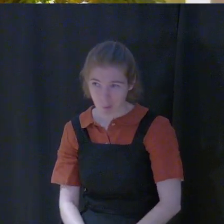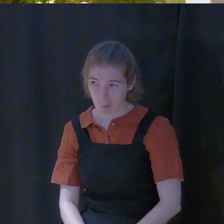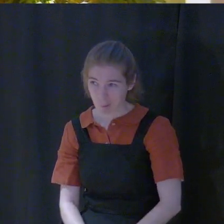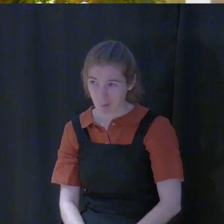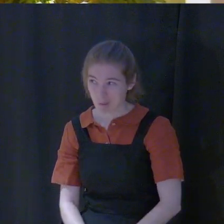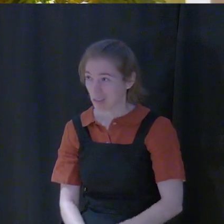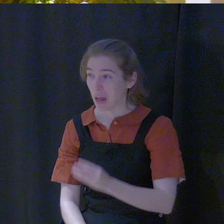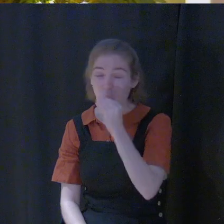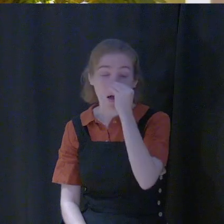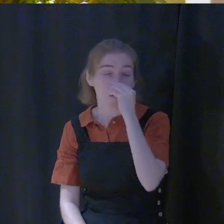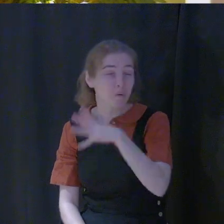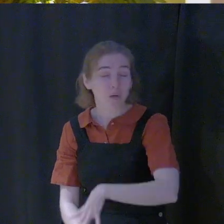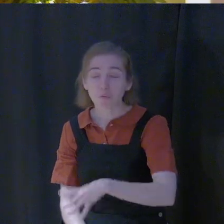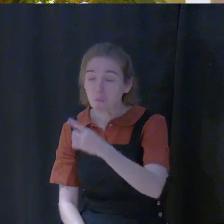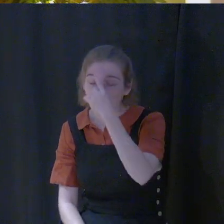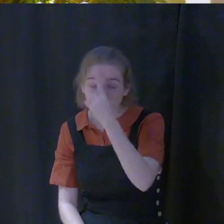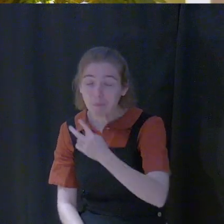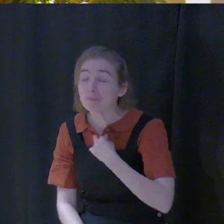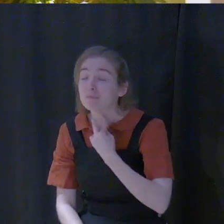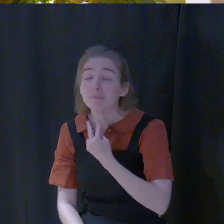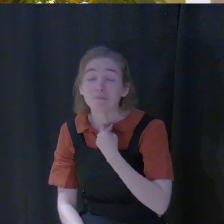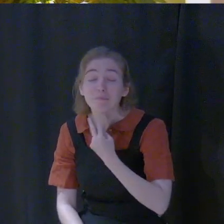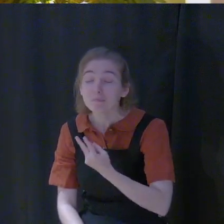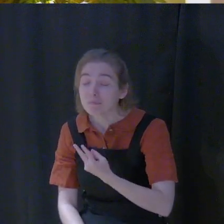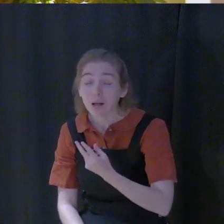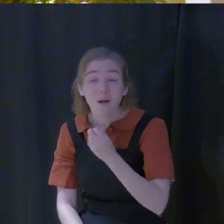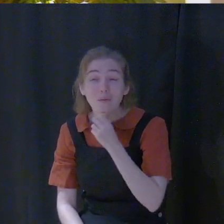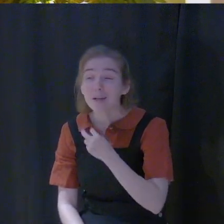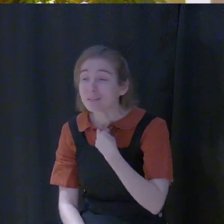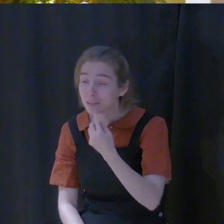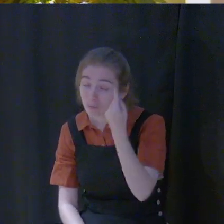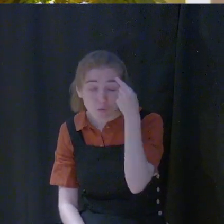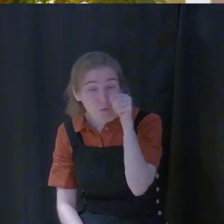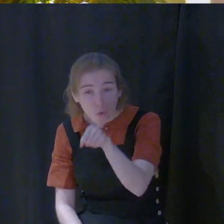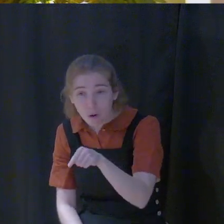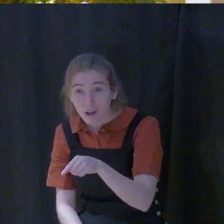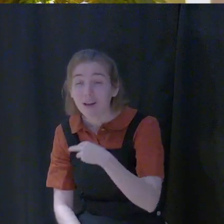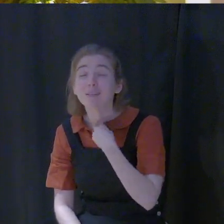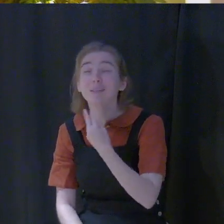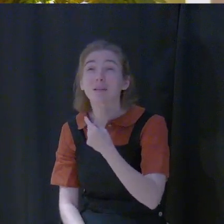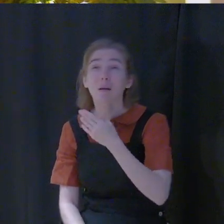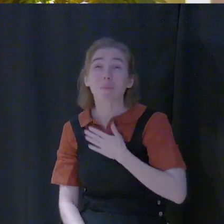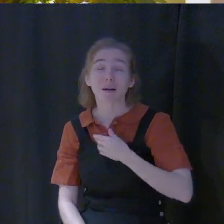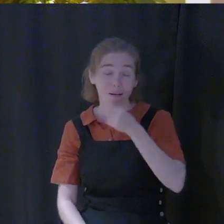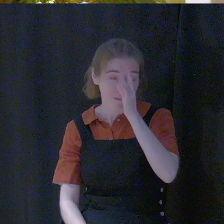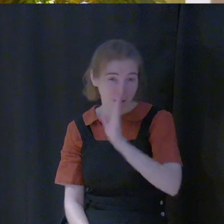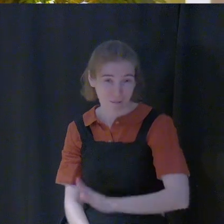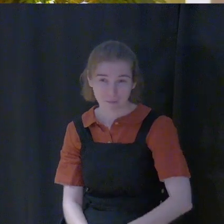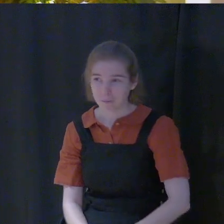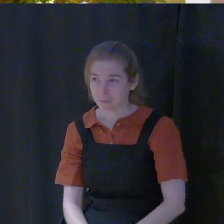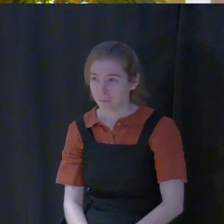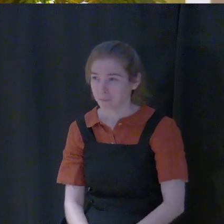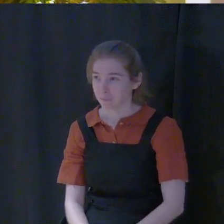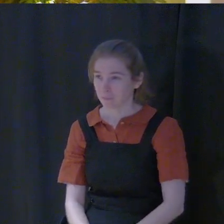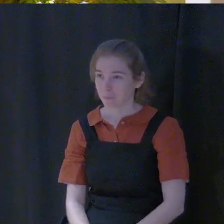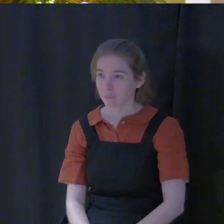And I don't care what you think of my voice, because I'm not singing for you, I'm singing to my God.